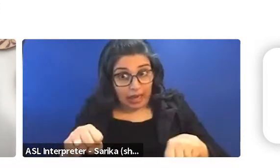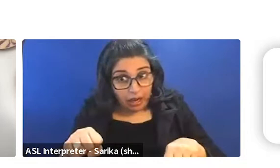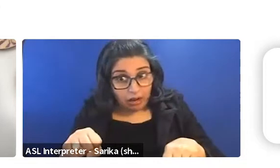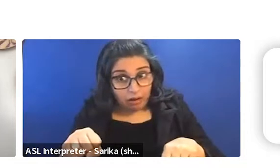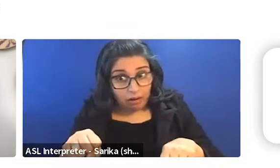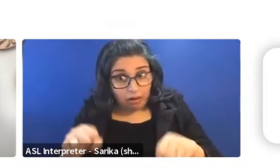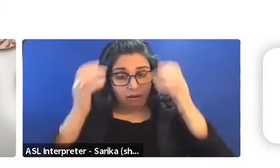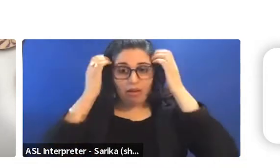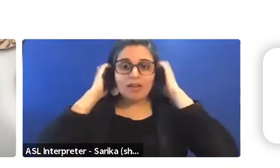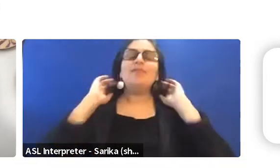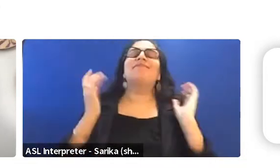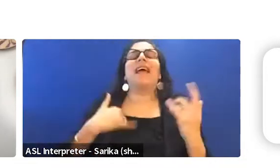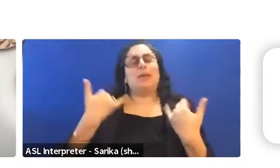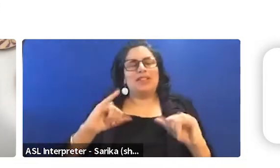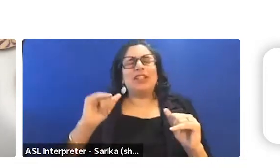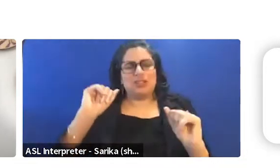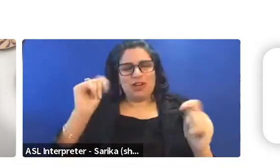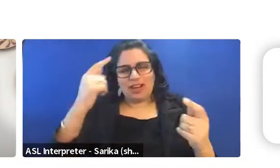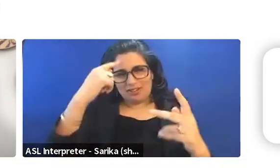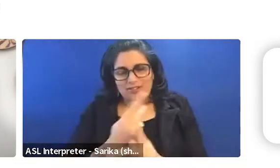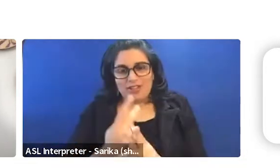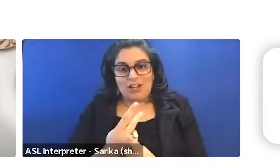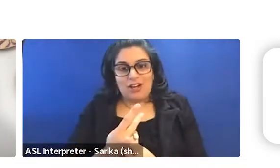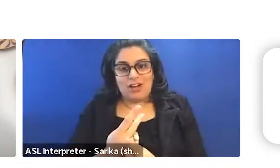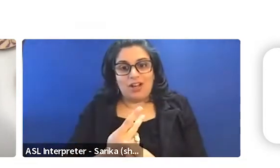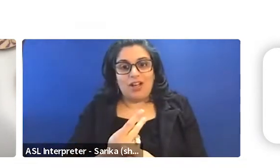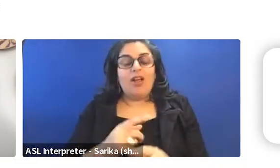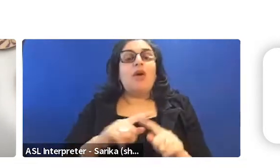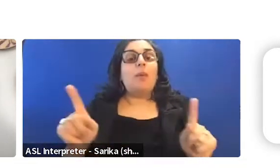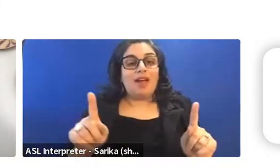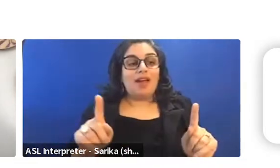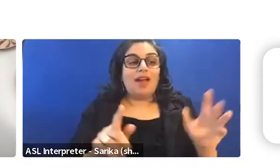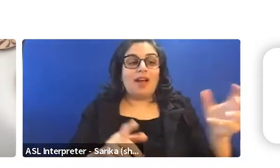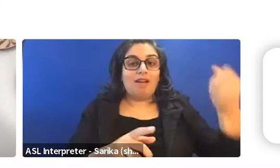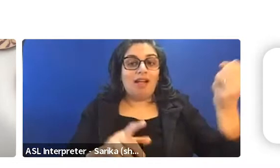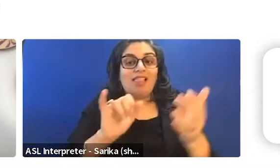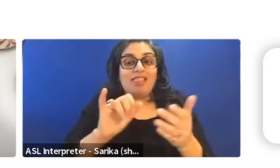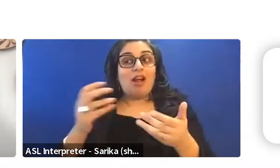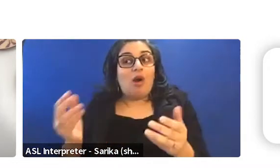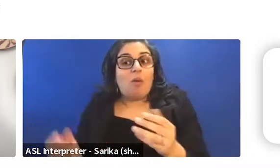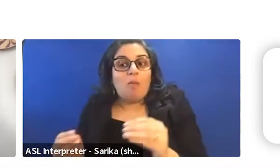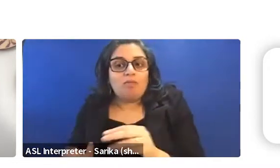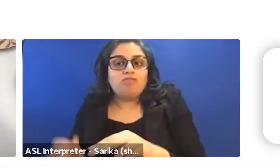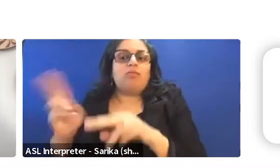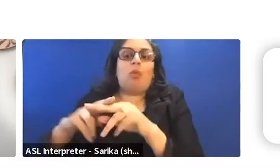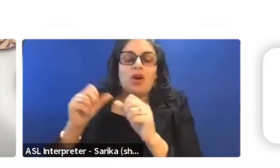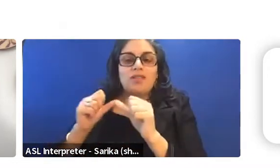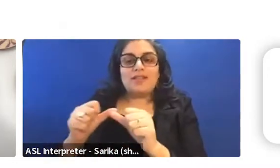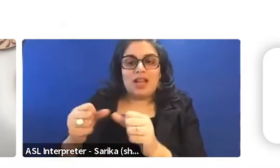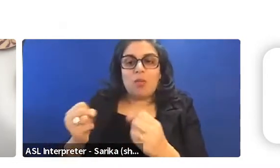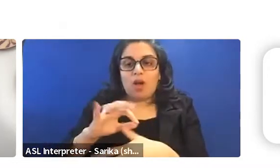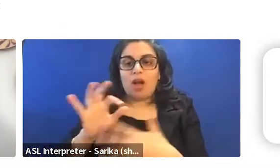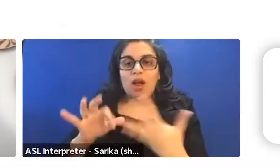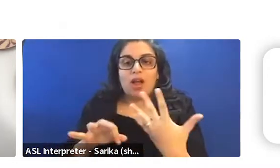is a question I'm still trying to answer, but there are more sustainable options. And one of the things that I did was I looked at